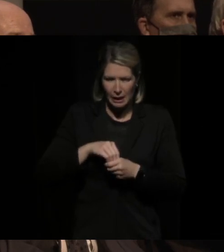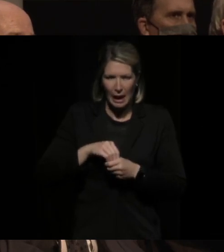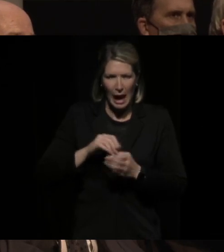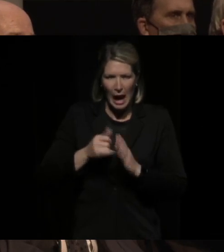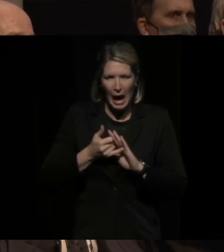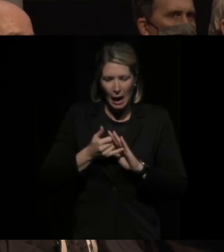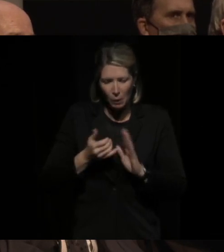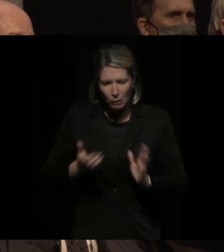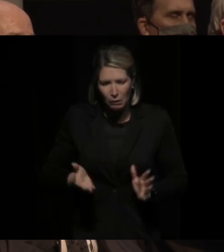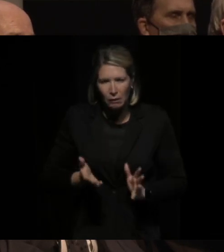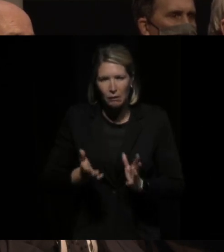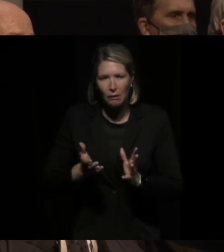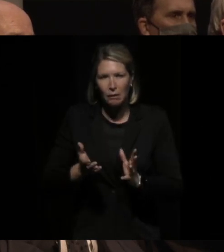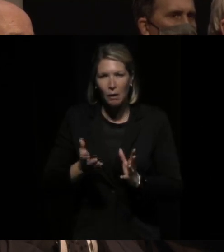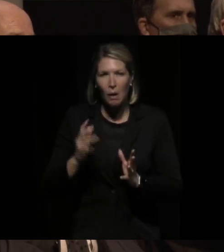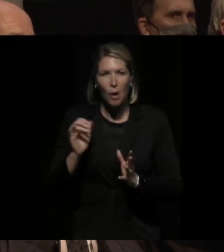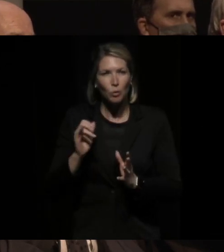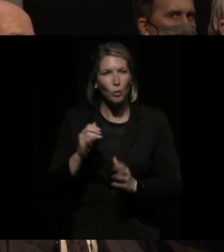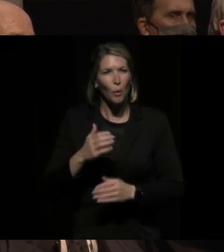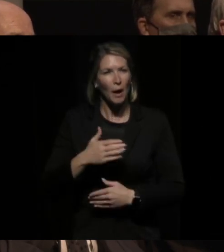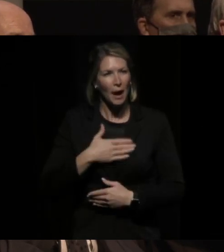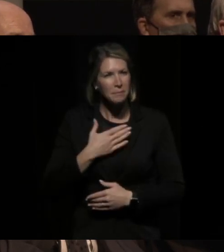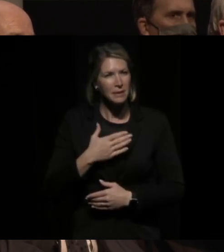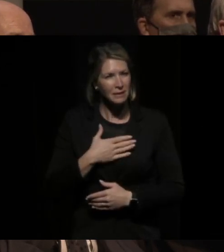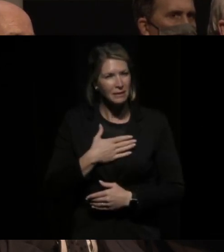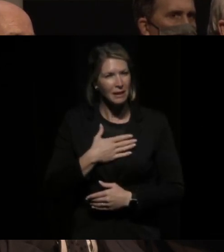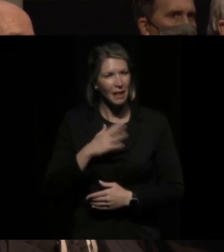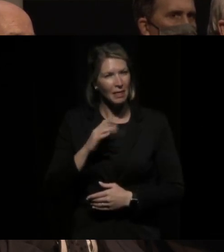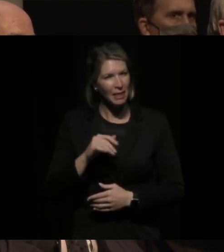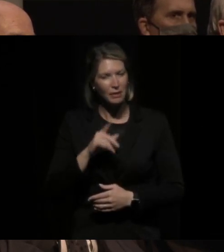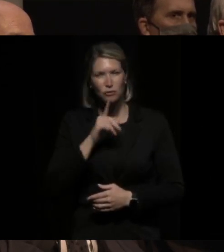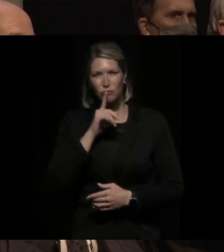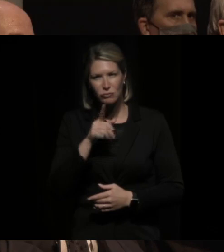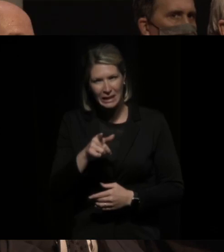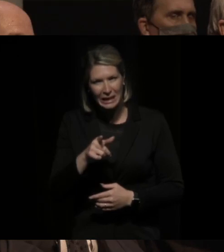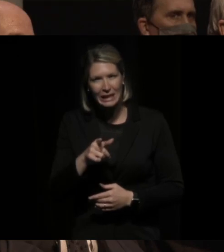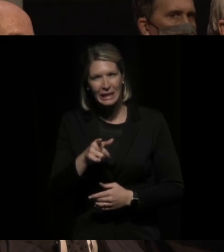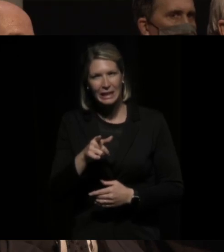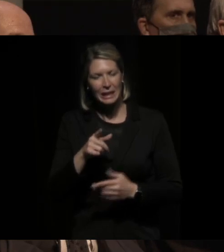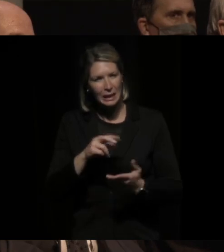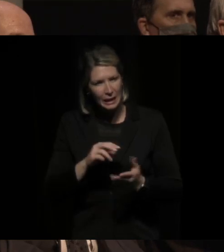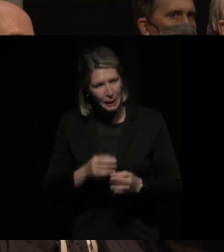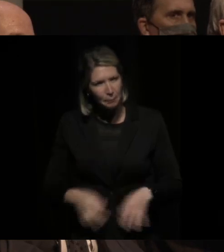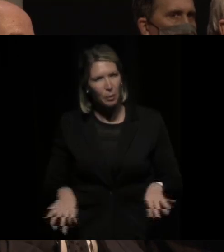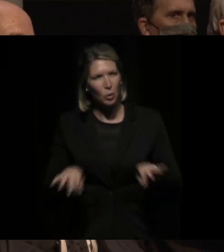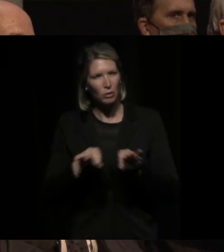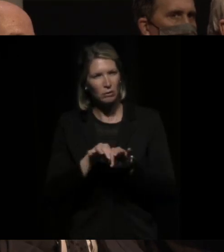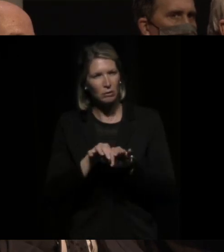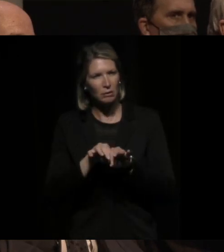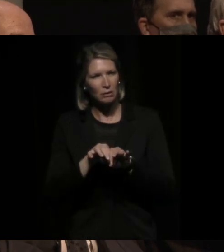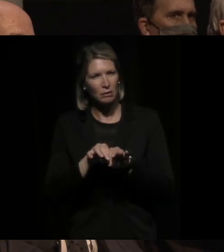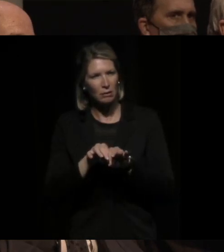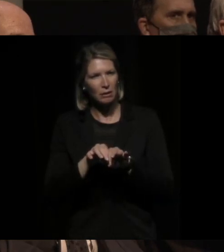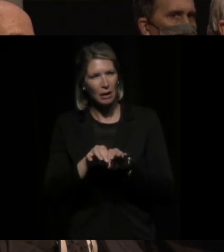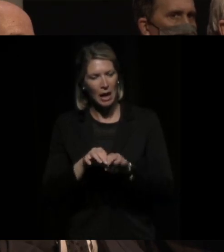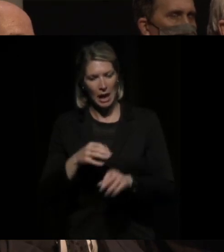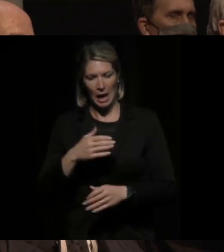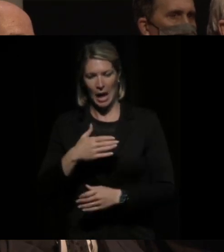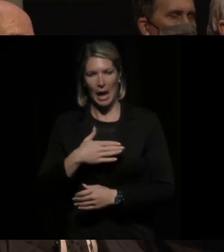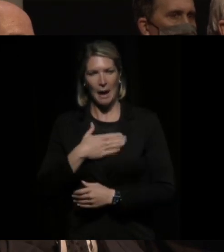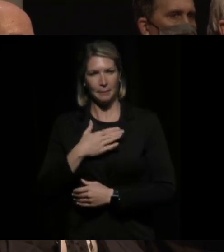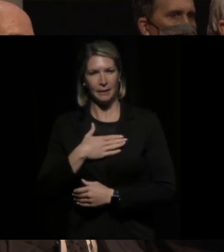And happiness, contrary to the well-known phrase in the American Declaration of Independence, life, liberty, and the pursuit of